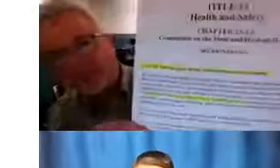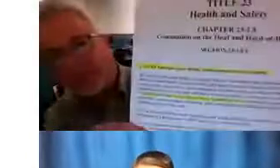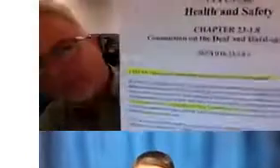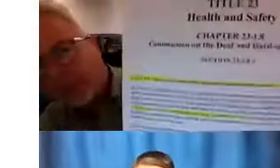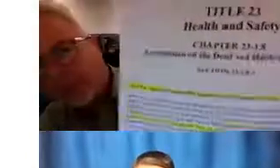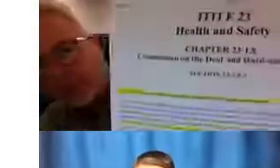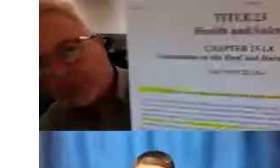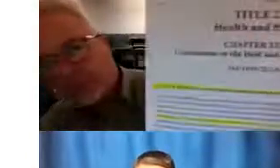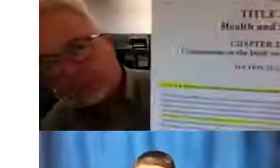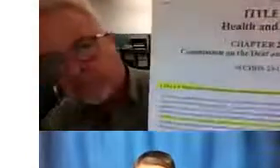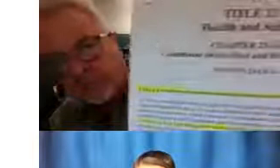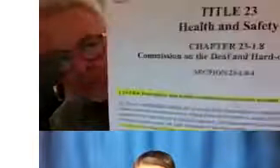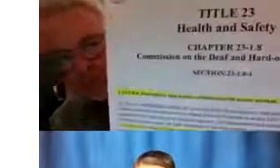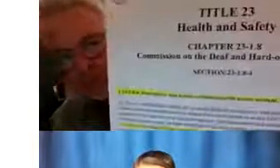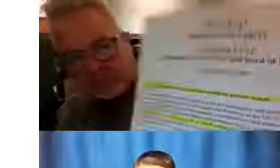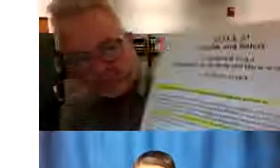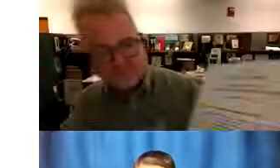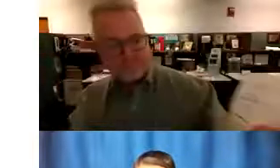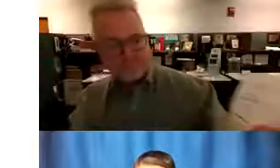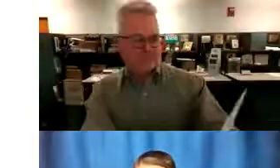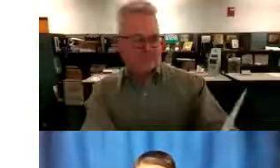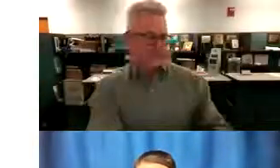31.8.4. So it's right here.